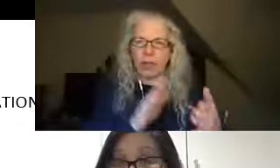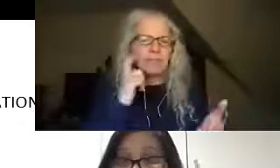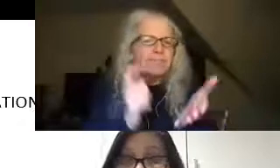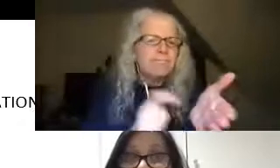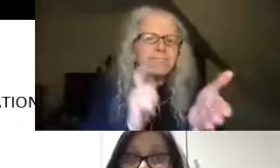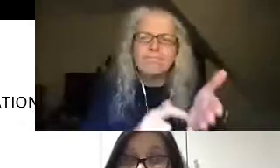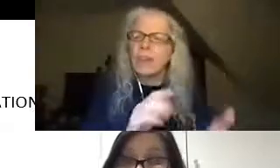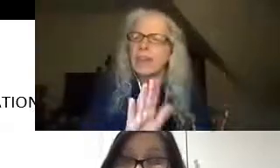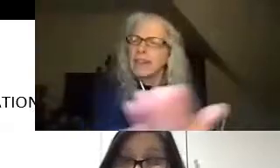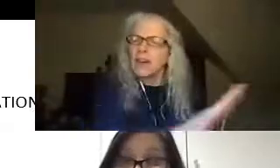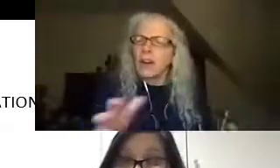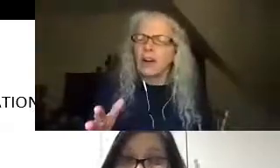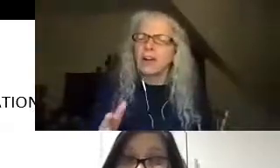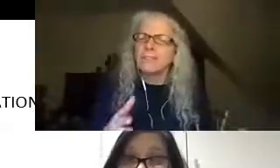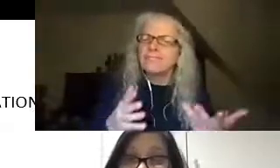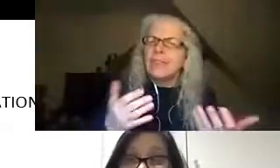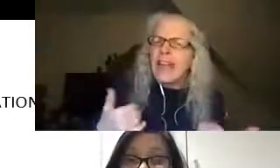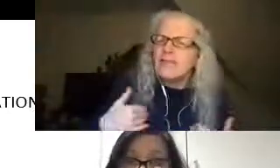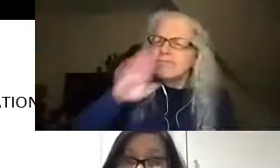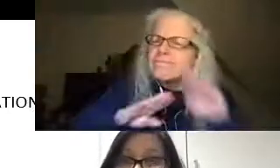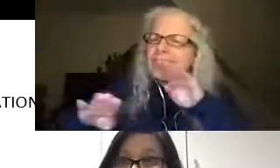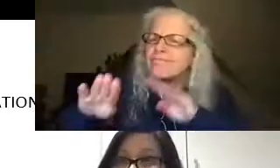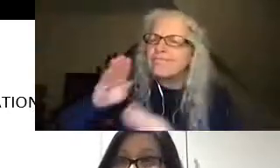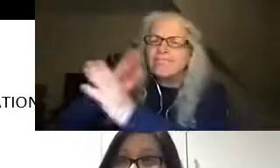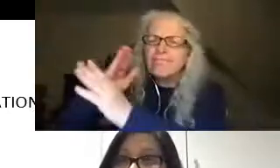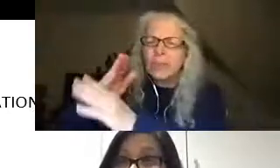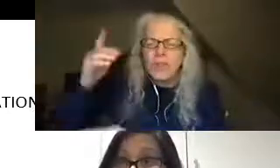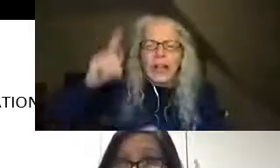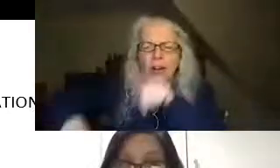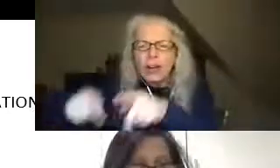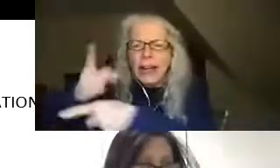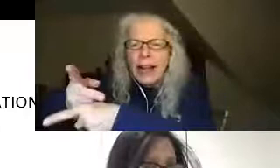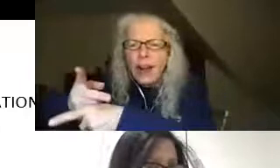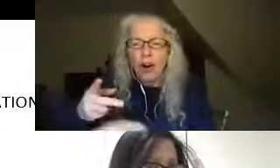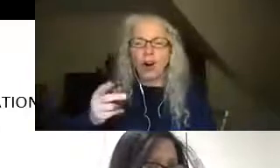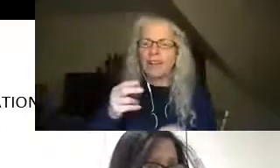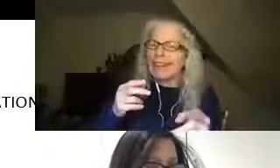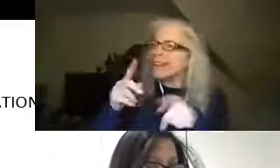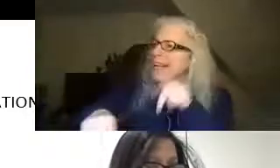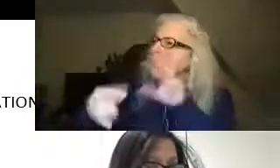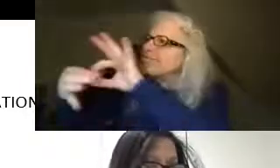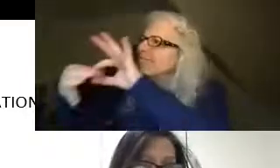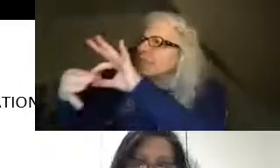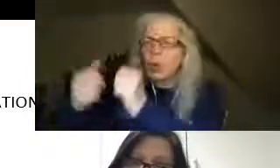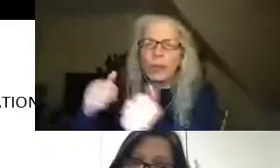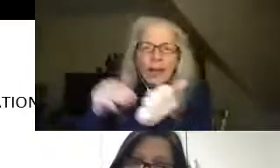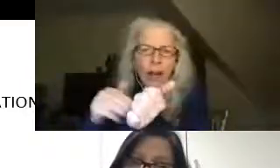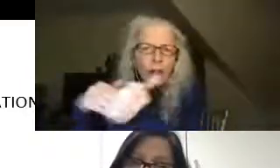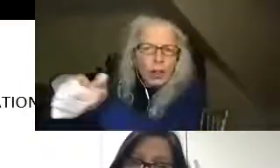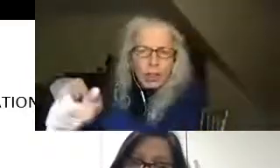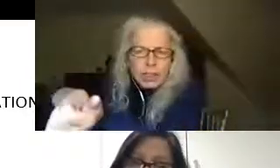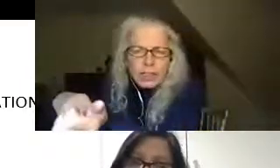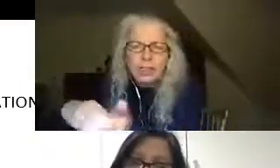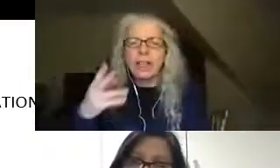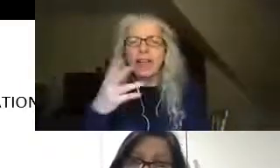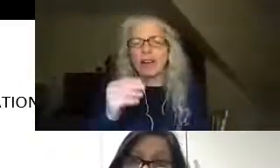outcomes, barriers to care, quality of patient-provider relationships, and also to develop and